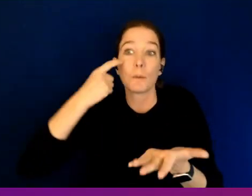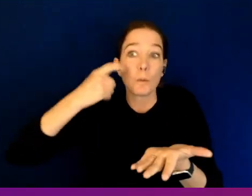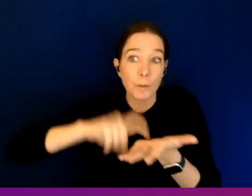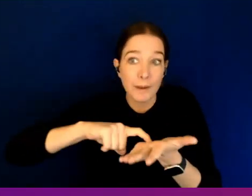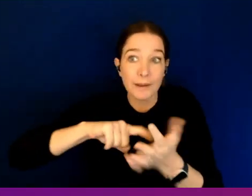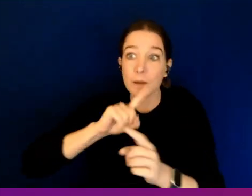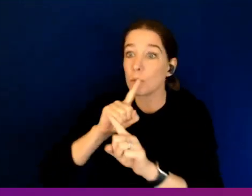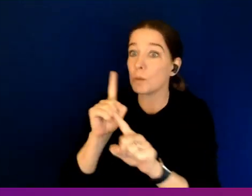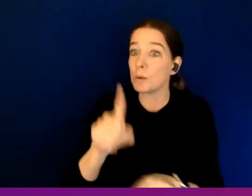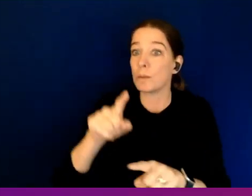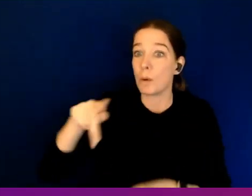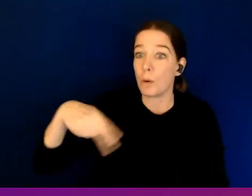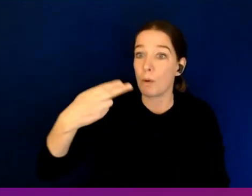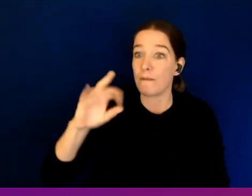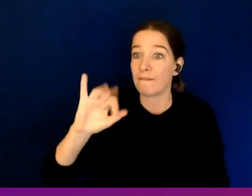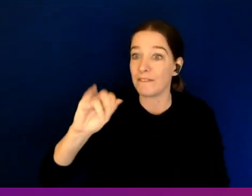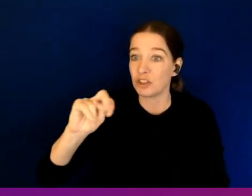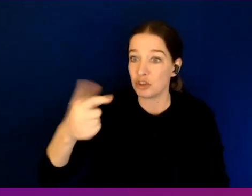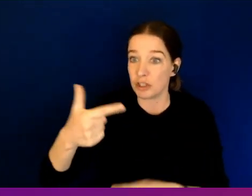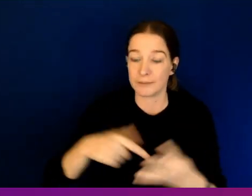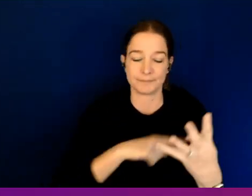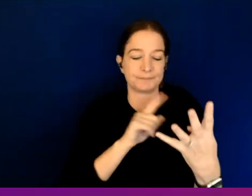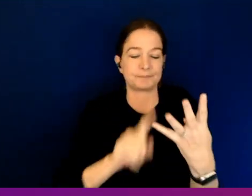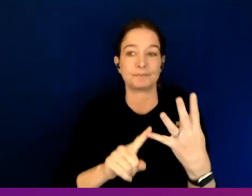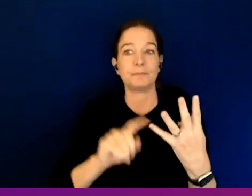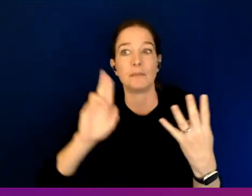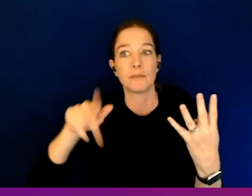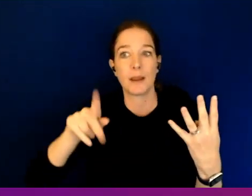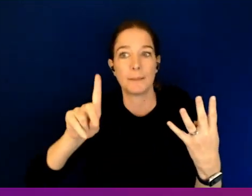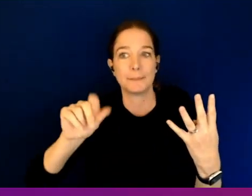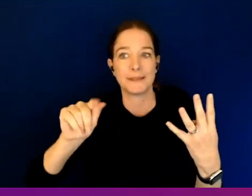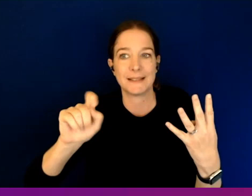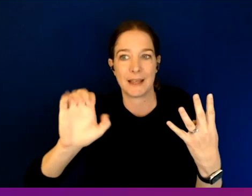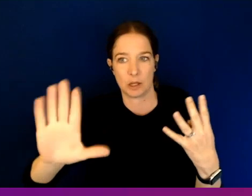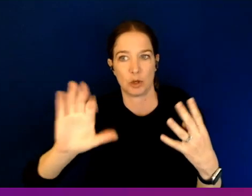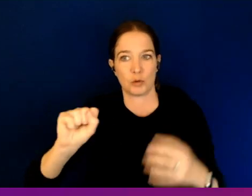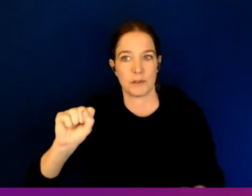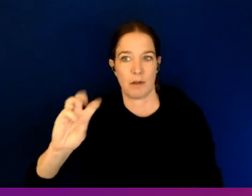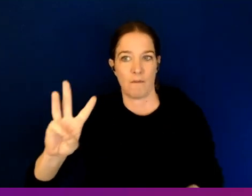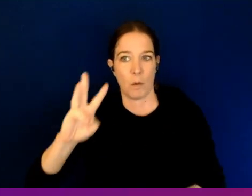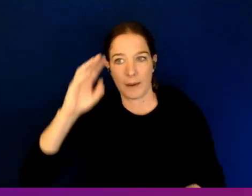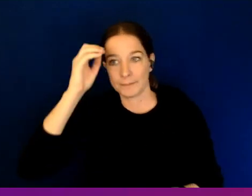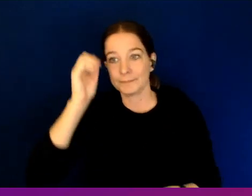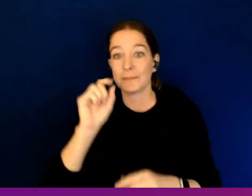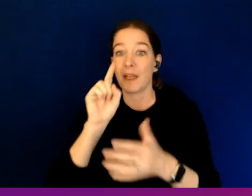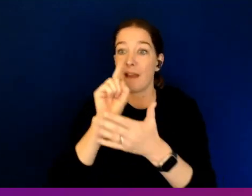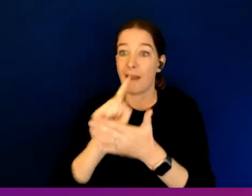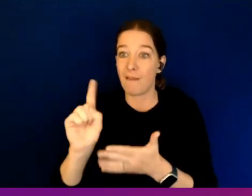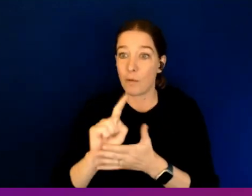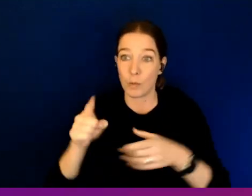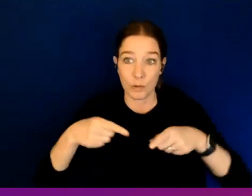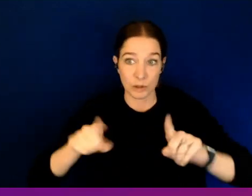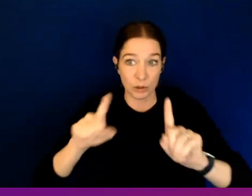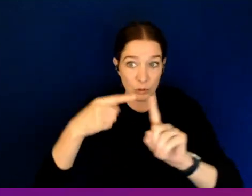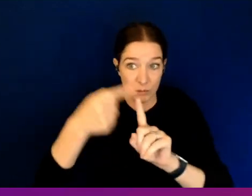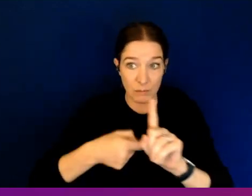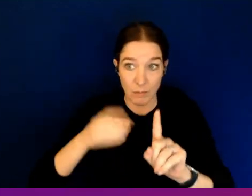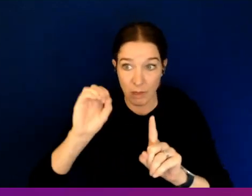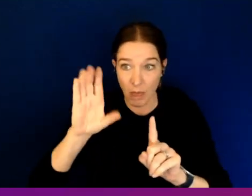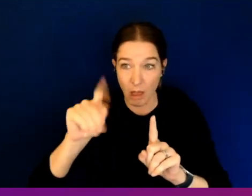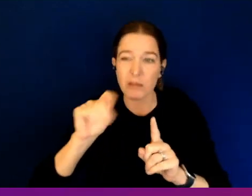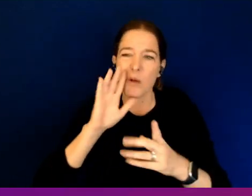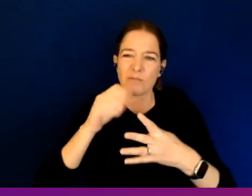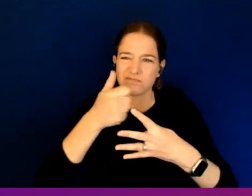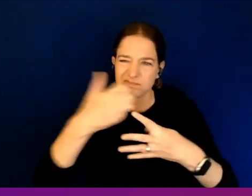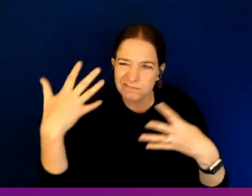3, recognize and report phishing. And 4, update your software. Now, each week in October, we'll take a deeper dive into